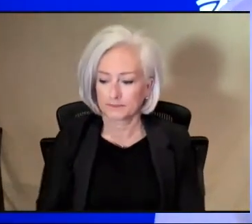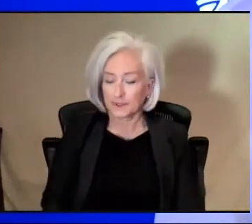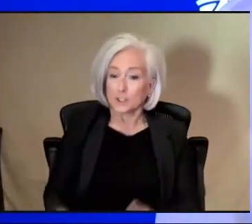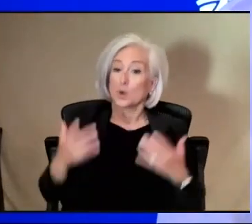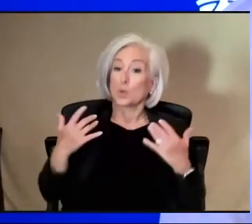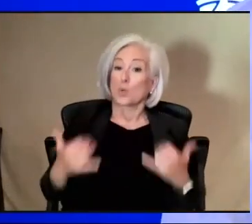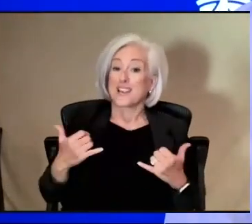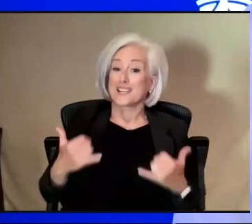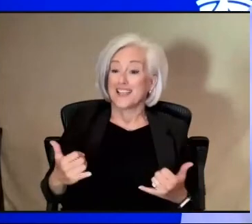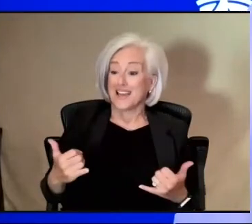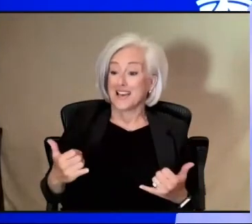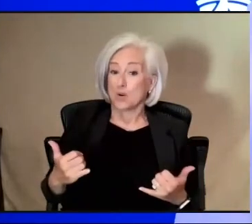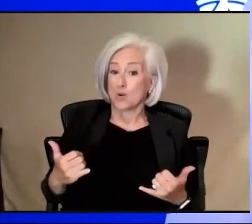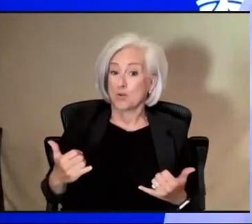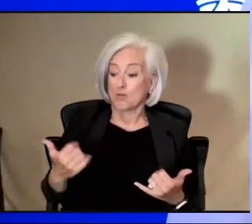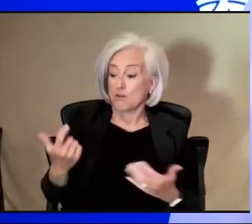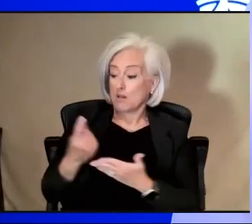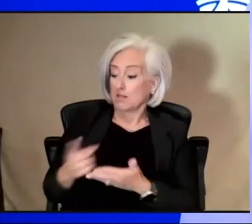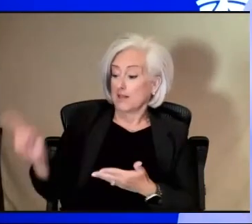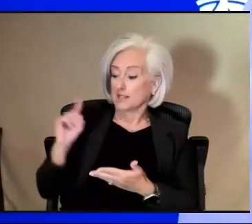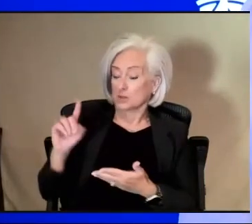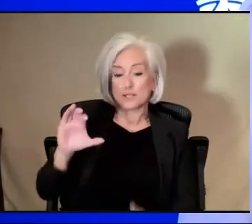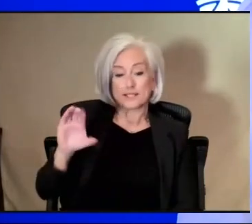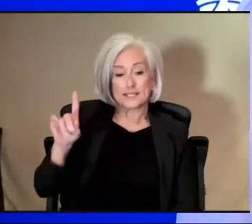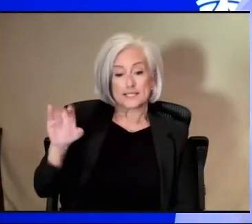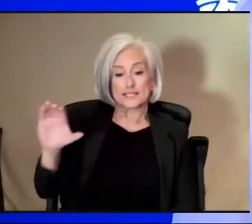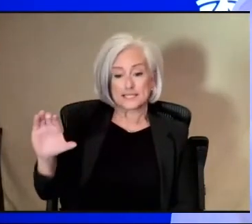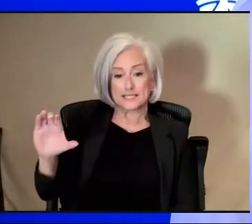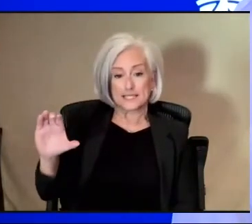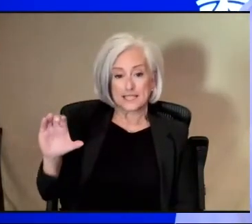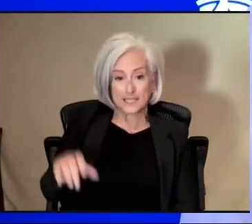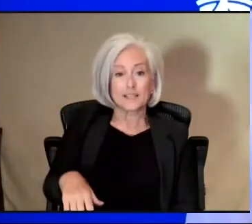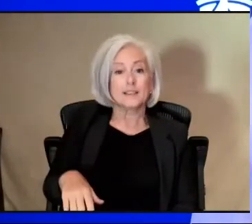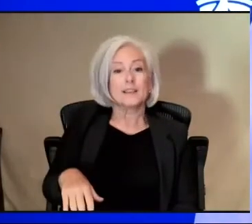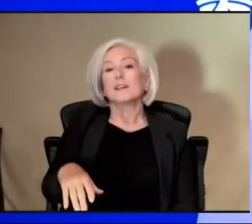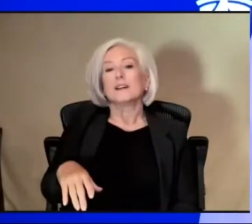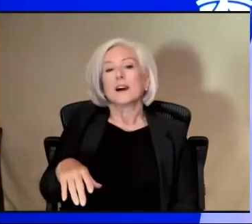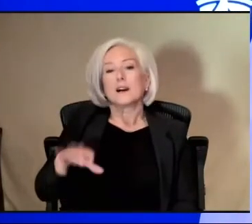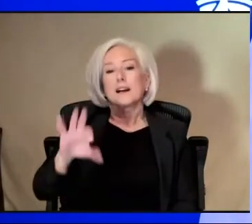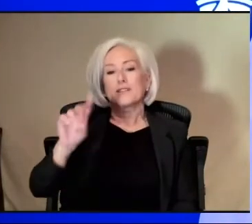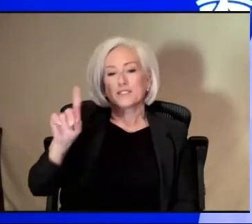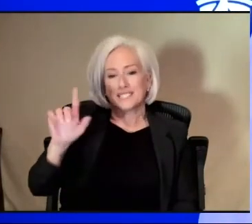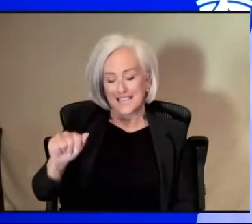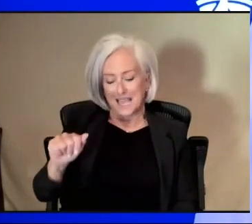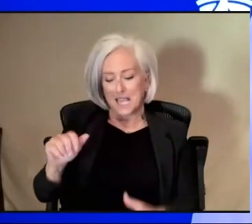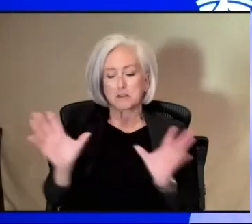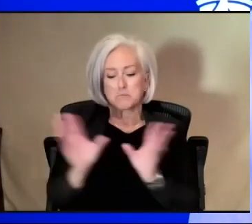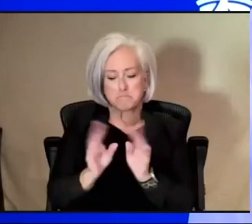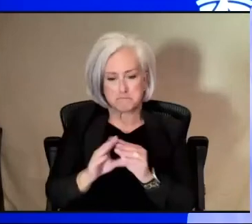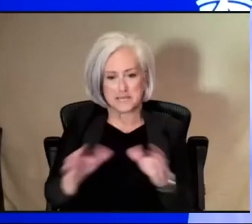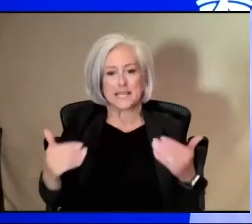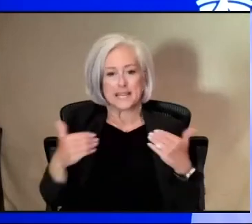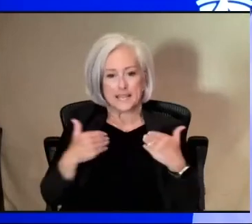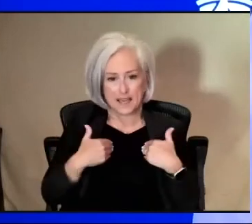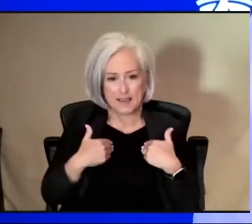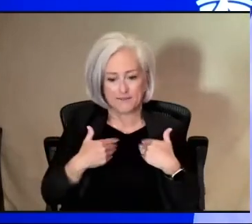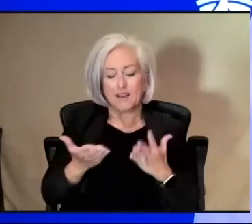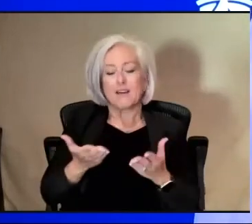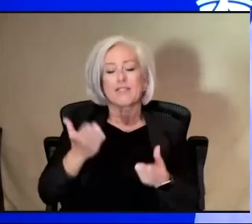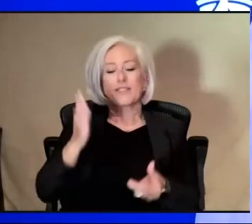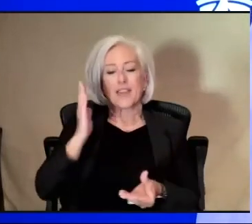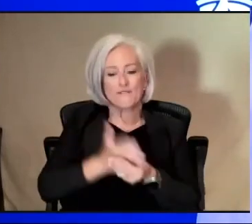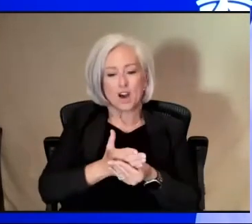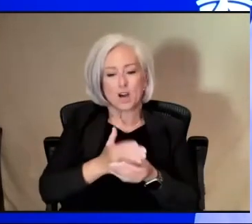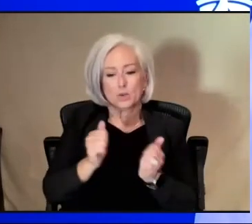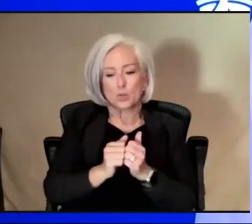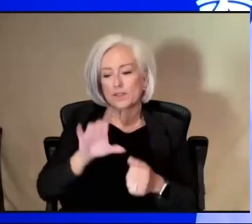week, the FDA and CDC met. ACIP did not meet about this, but FDA and CDC, they followed with the FDA and said that if you